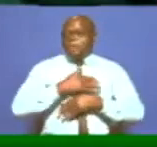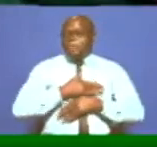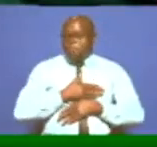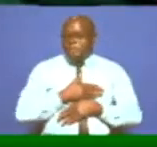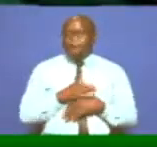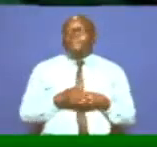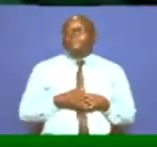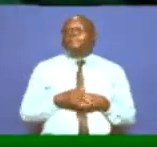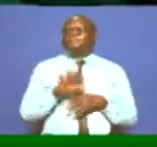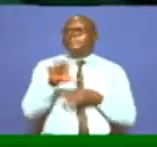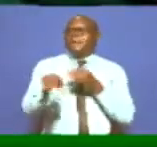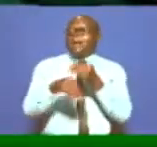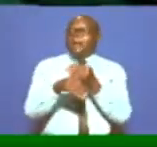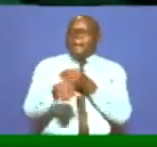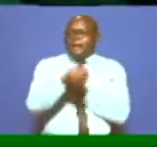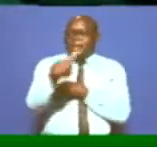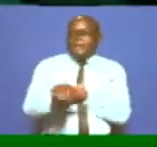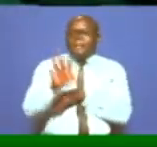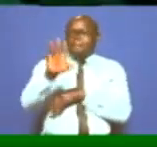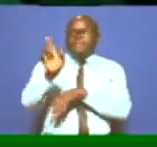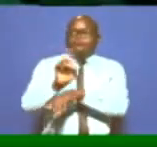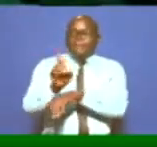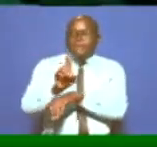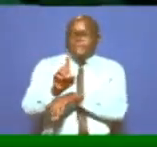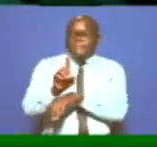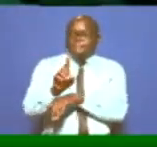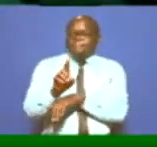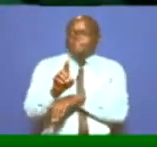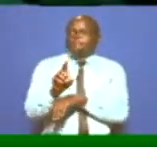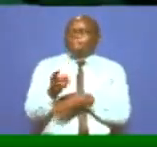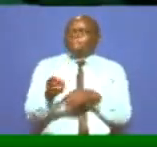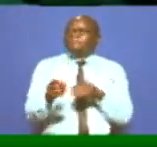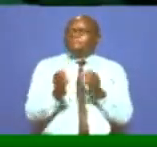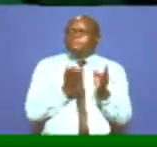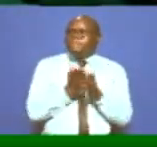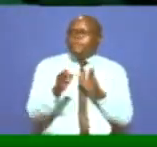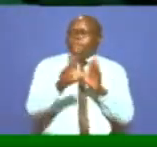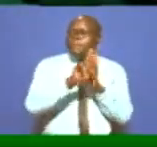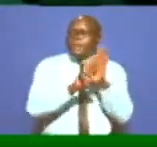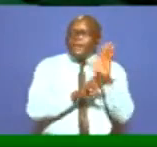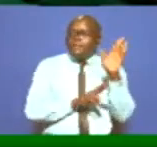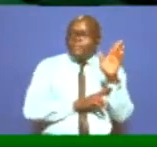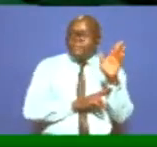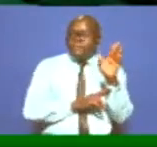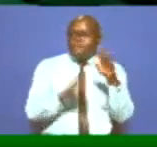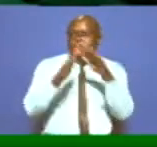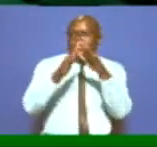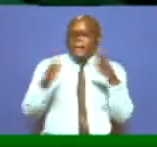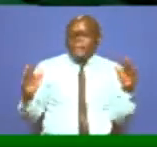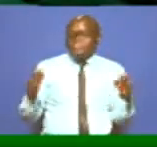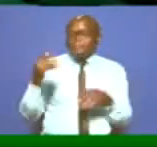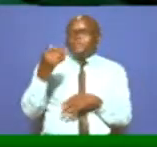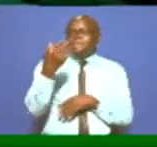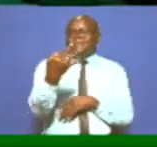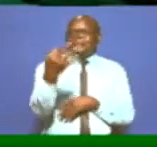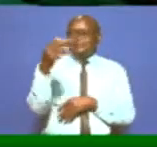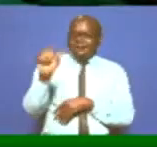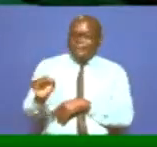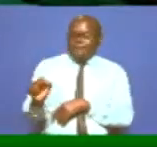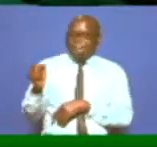further added 5 minutes, and this is pursuant to standing orders of the House, number 35.